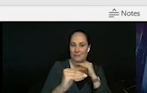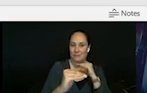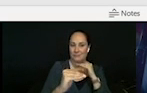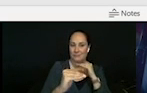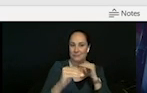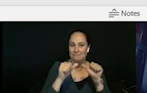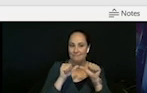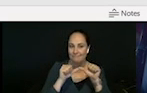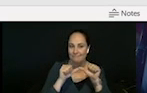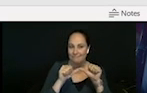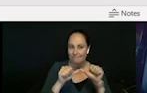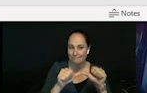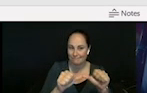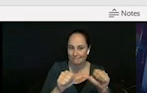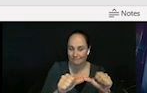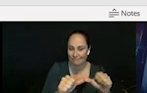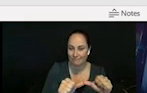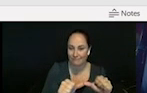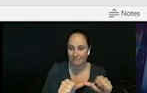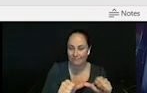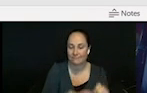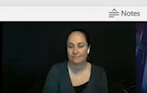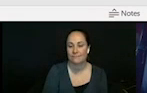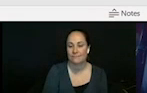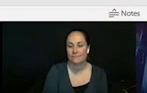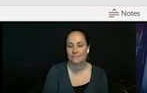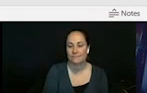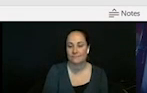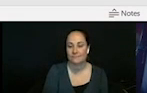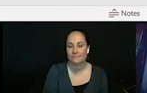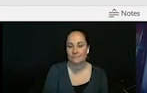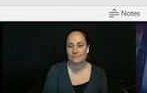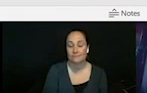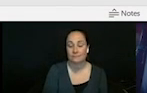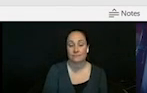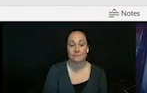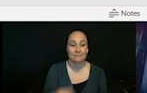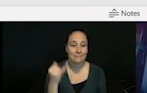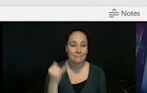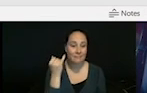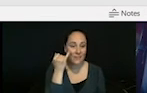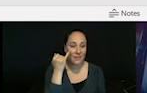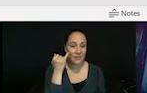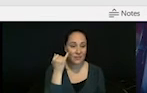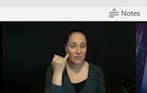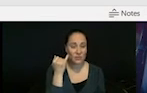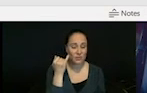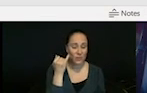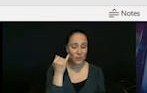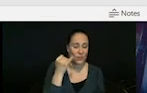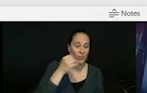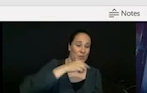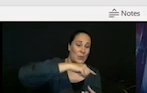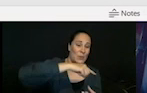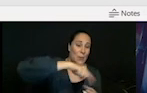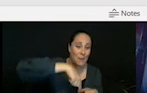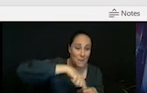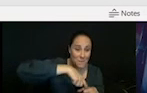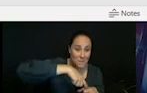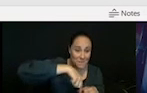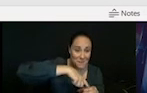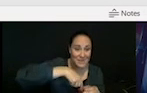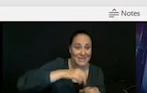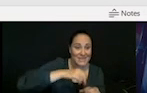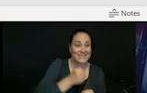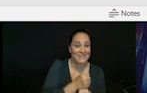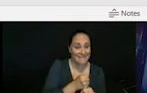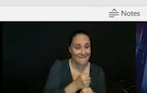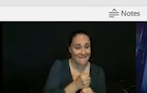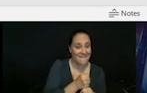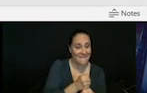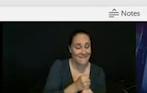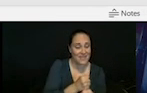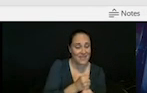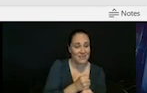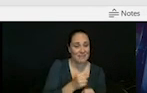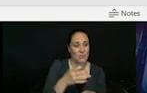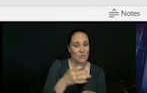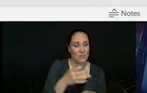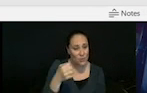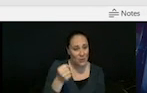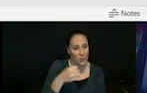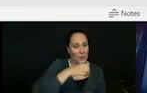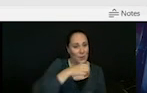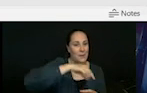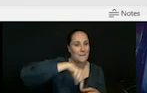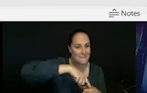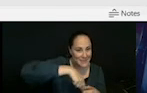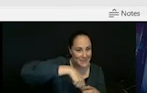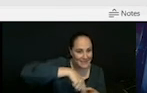Right? And so when you're mixing your creamer into coffee, these are the thoughts that are going through my head. I don't know what thoughts are going through your head,